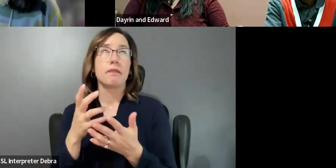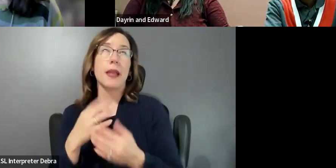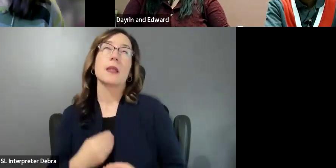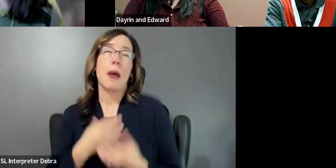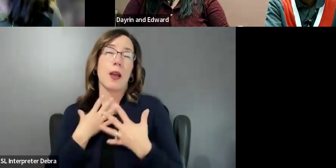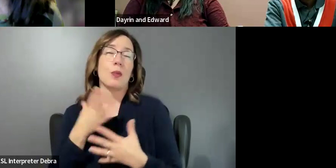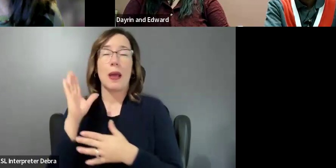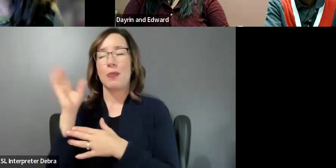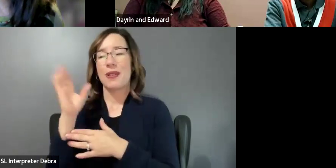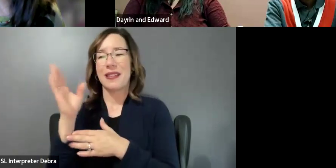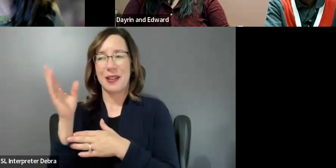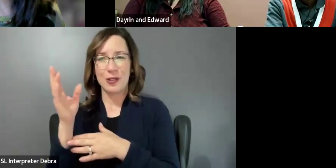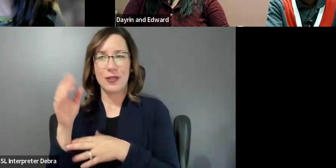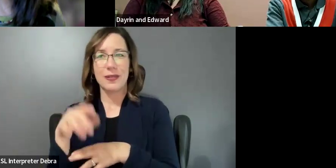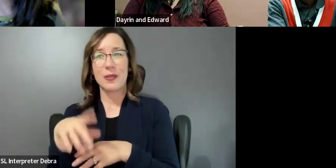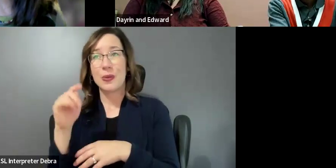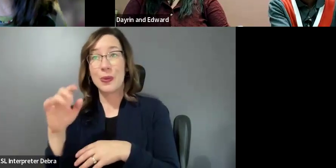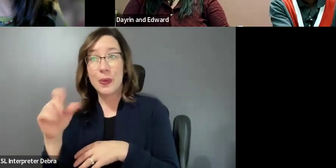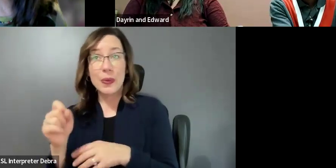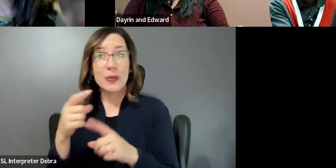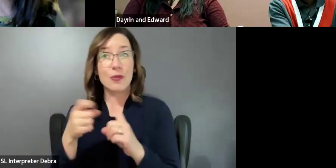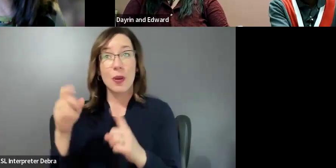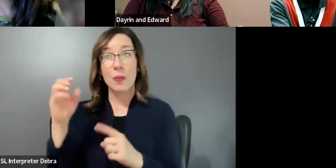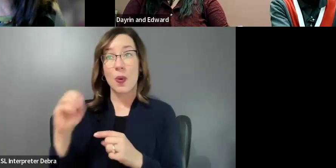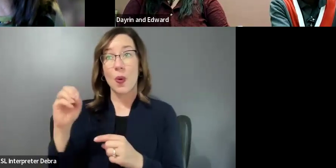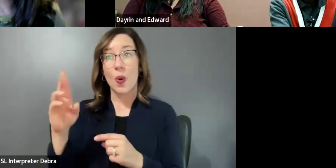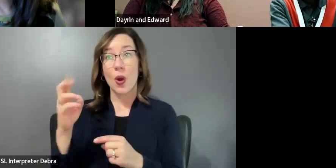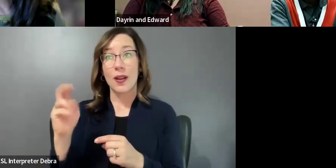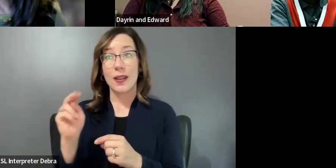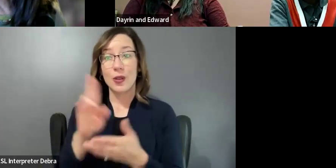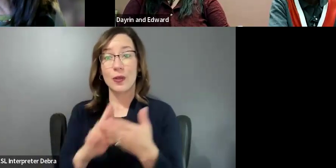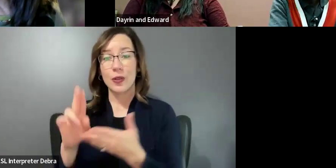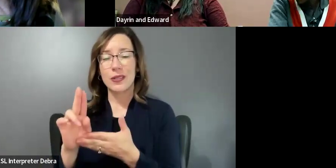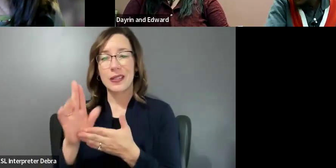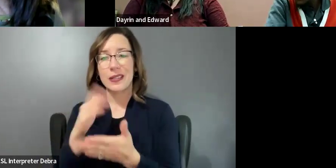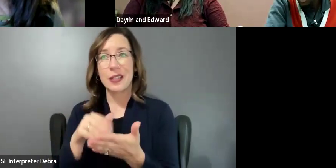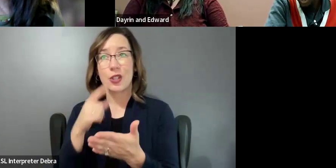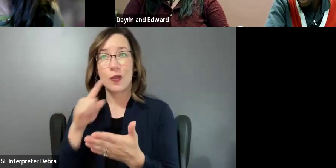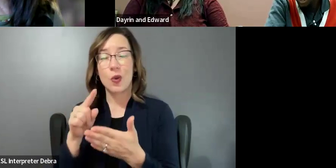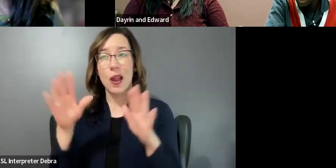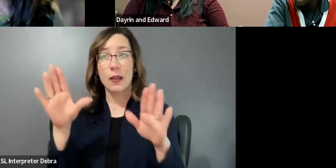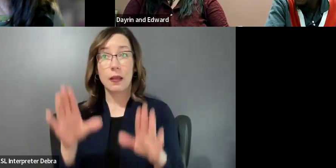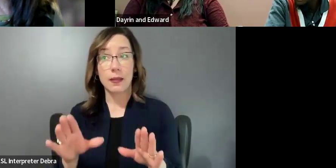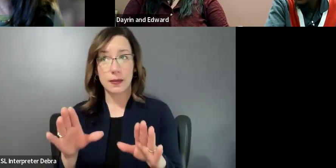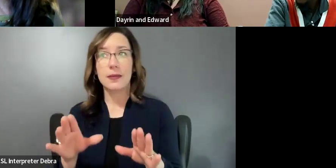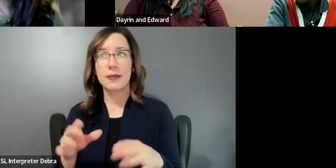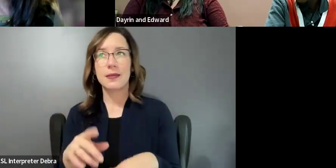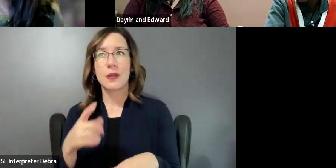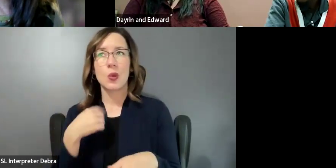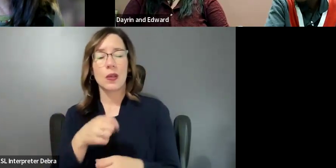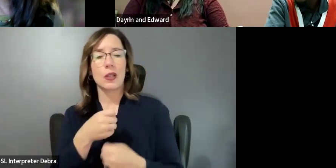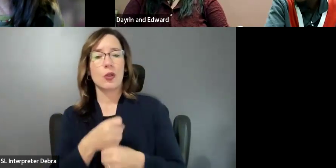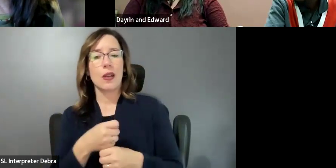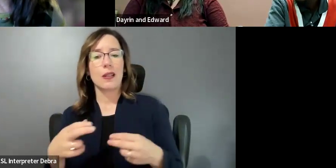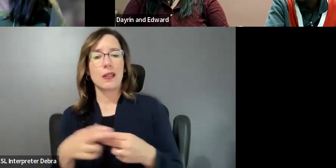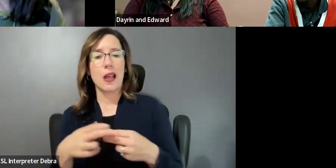by our presentations and tools from the Oregon University Center for Excellence. And we created the slides here